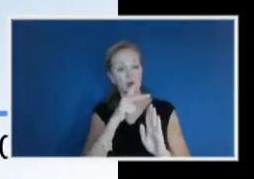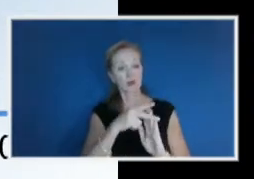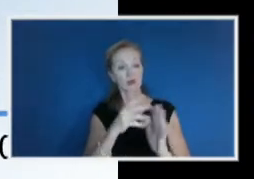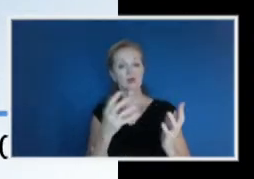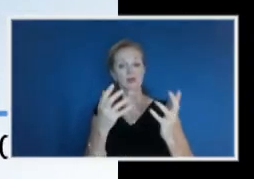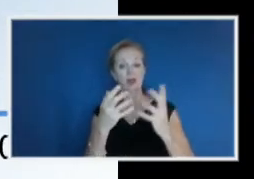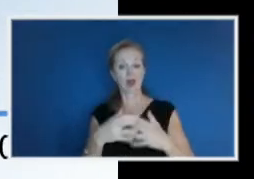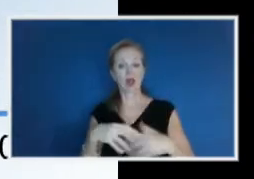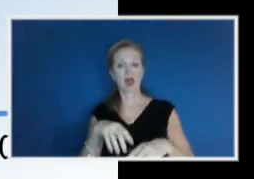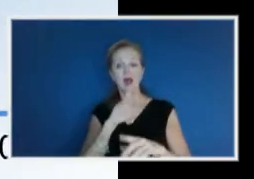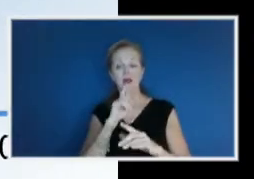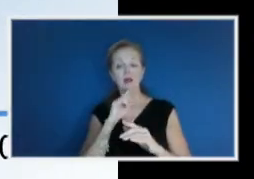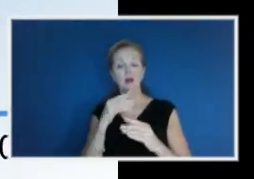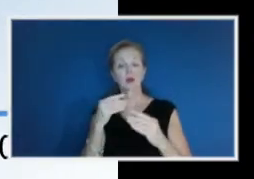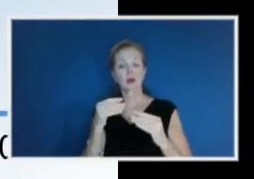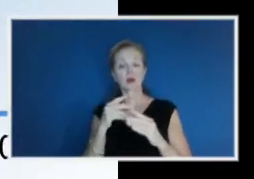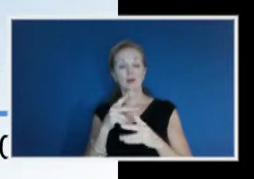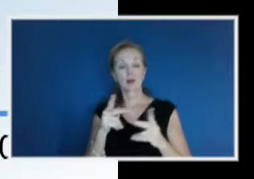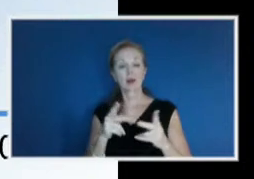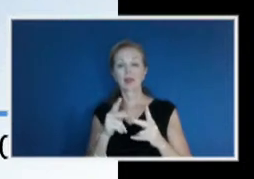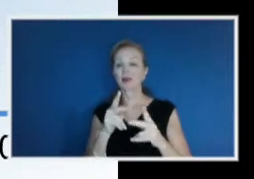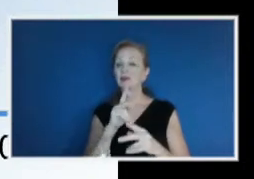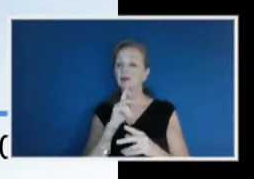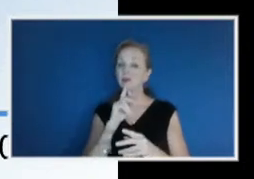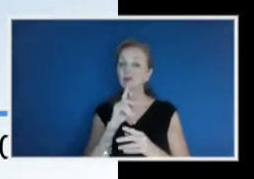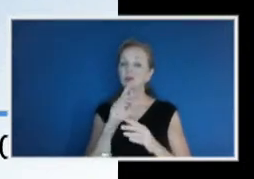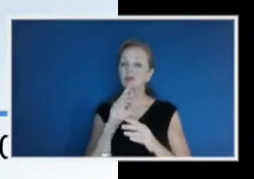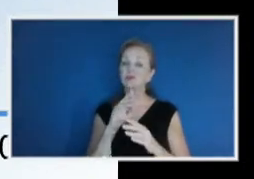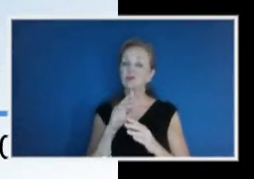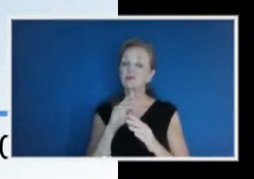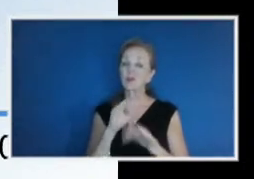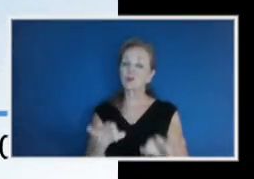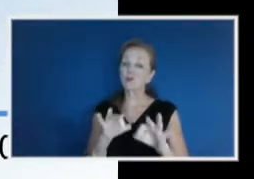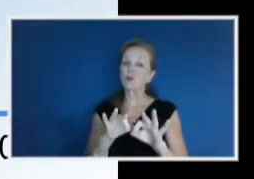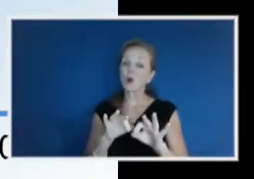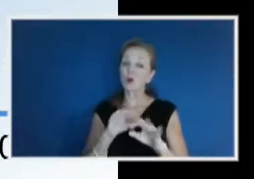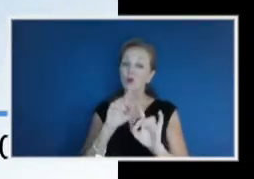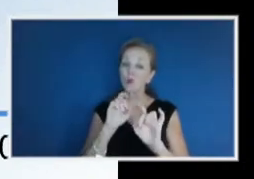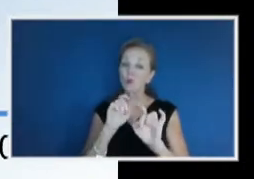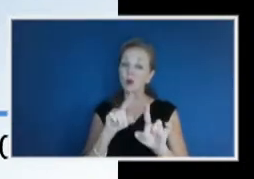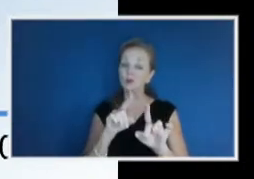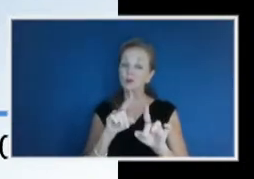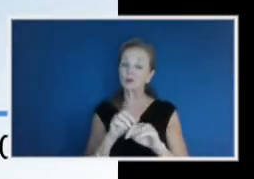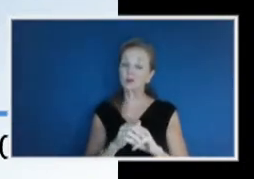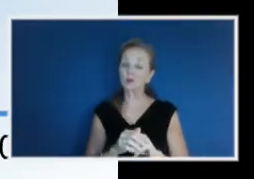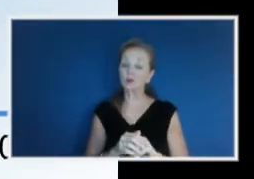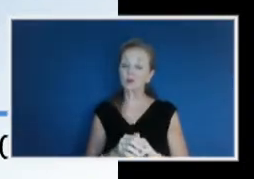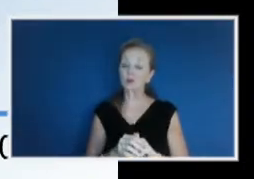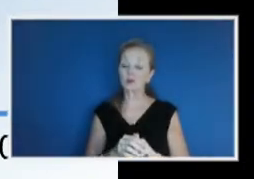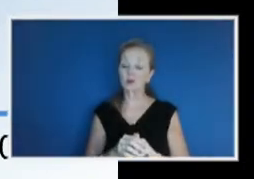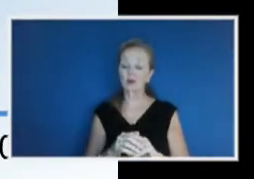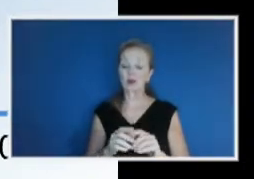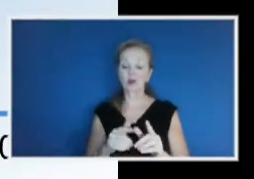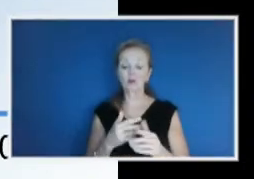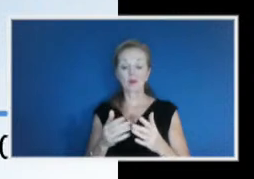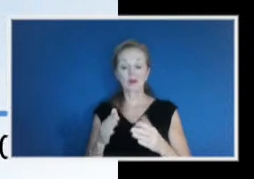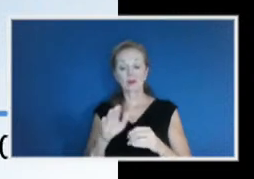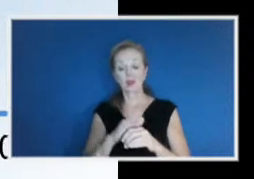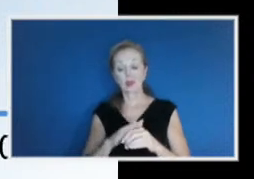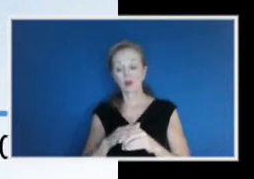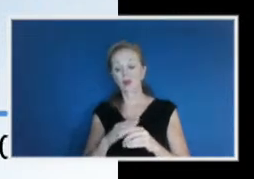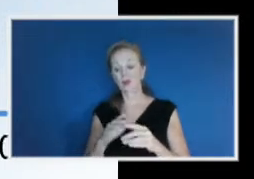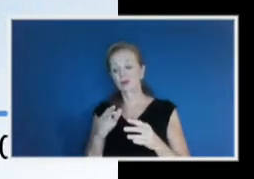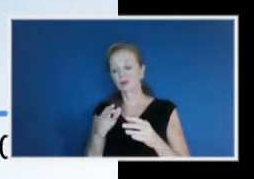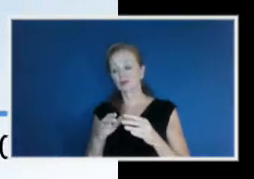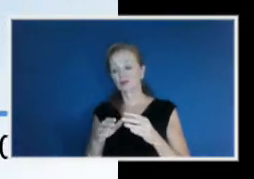contracting marketplace. This is an empirical question. It might sometimes turn out to be that it's the local jurisdiction or the